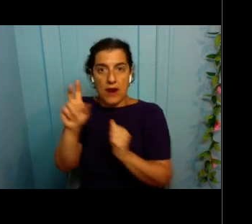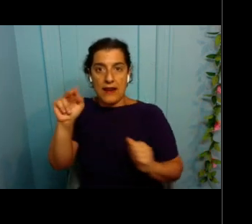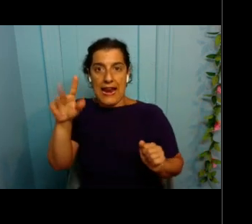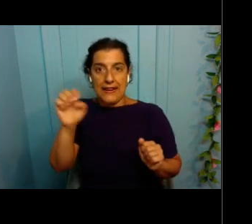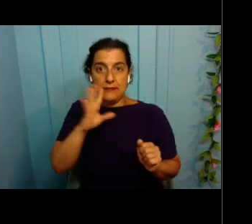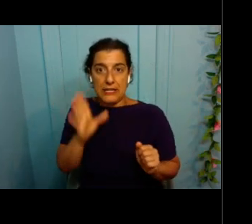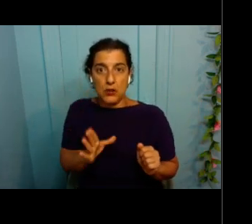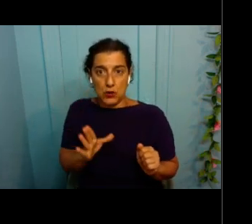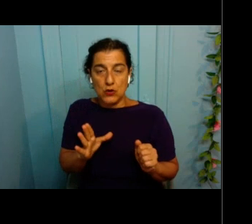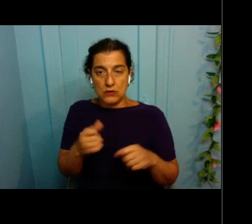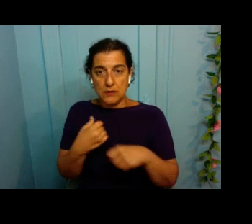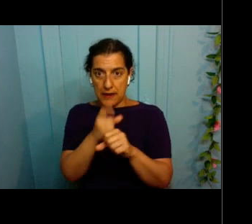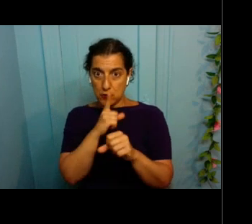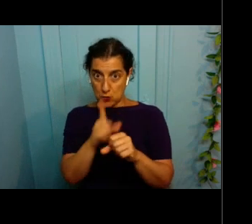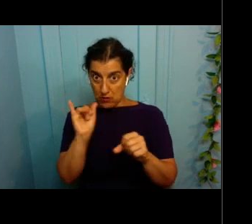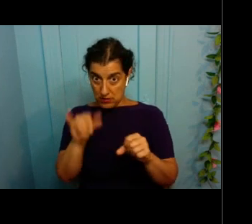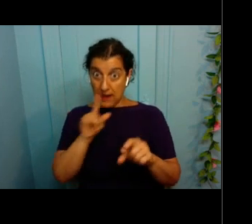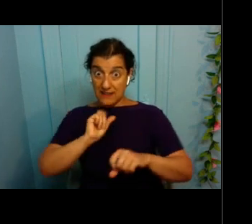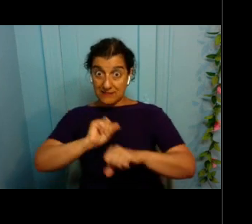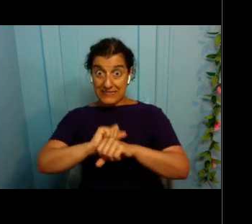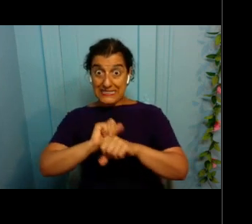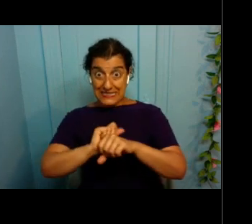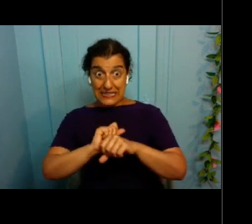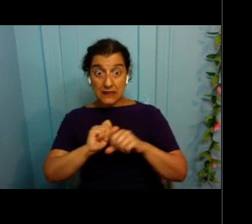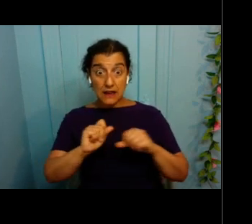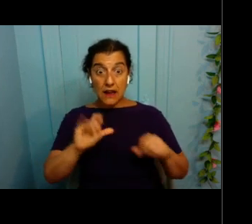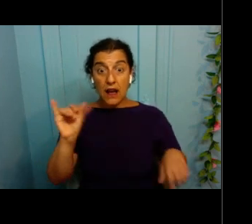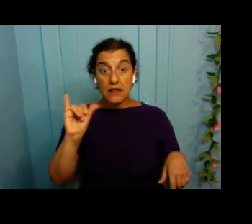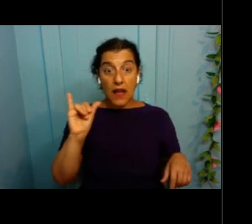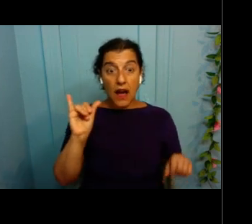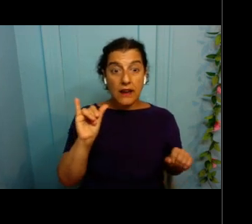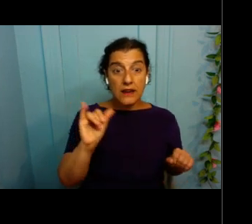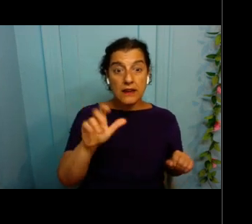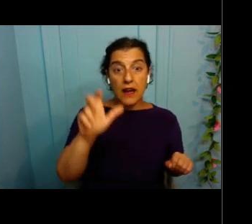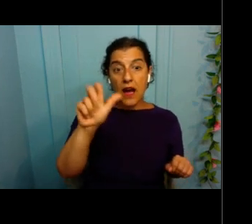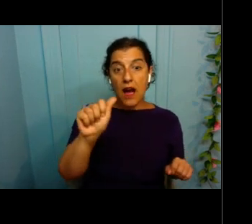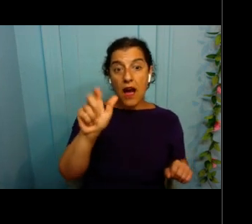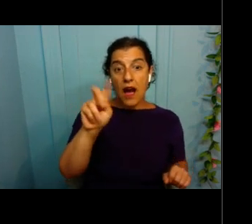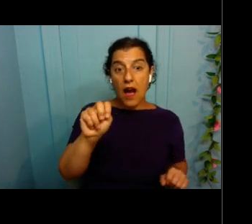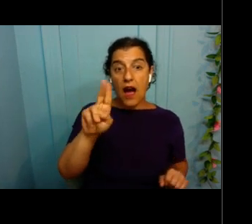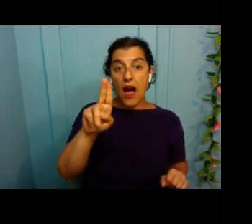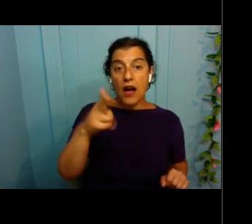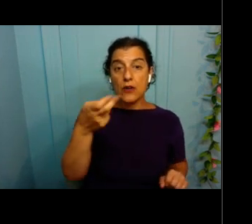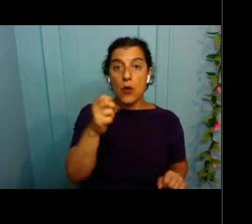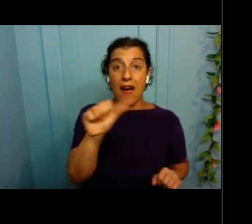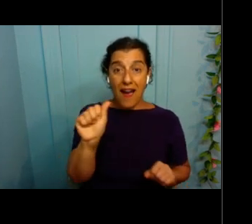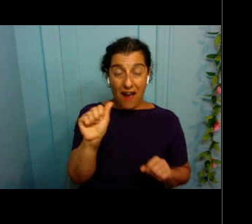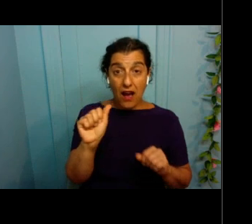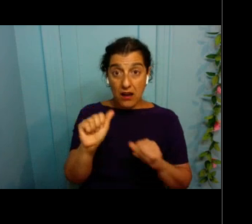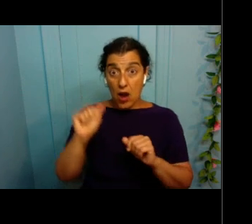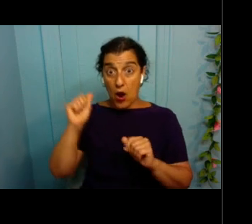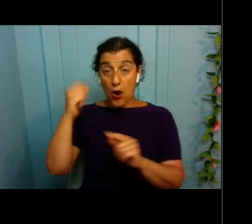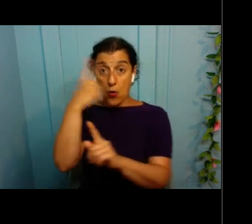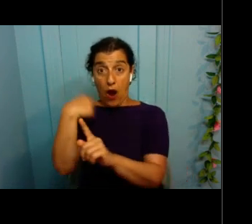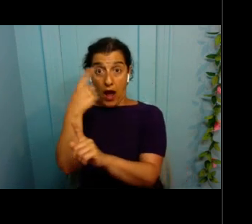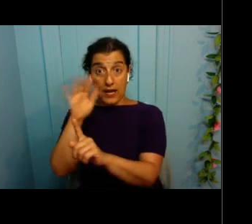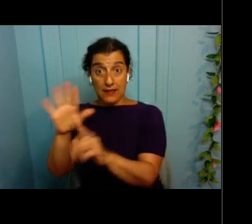that indeed Anawea is thought of as a feminine name in Hawaiian, and